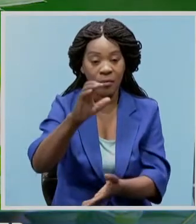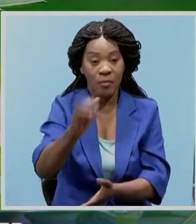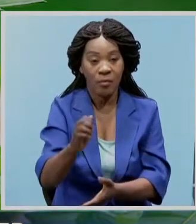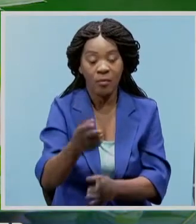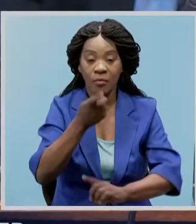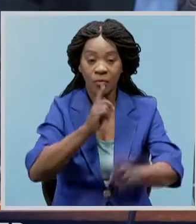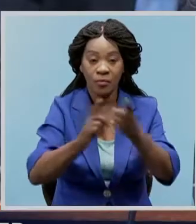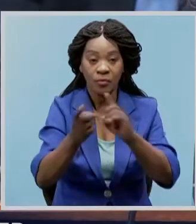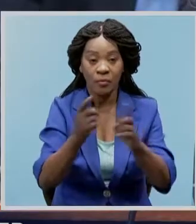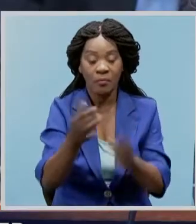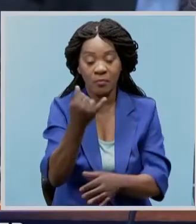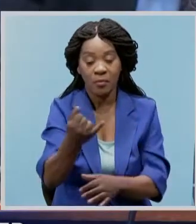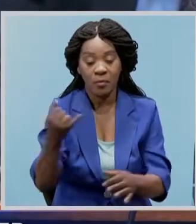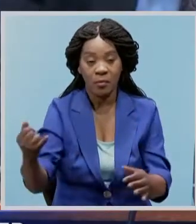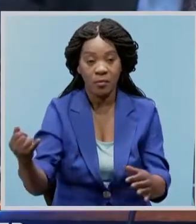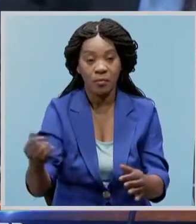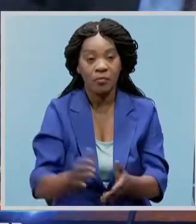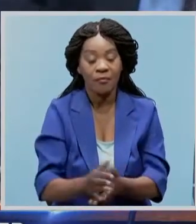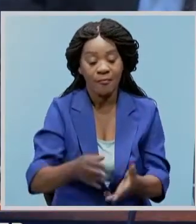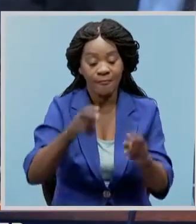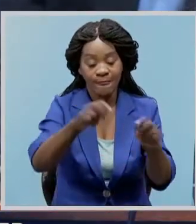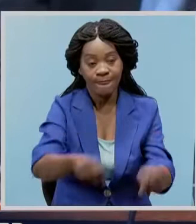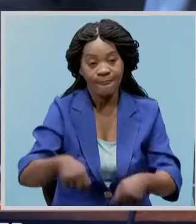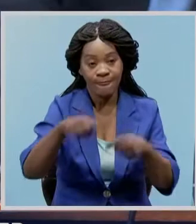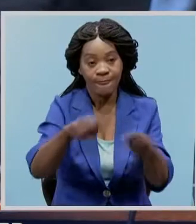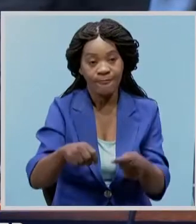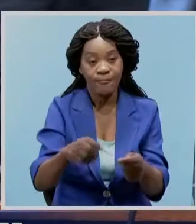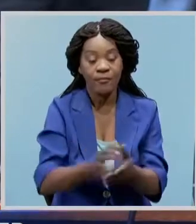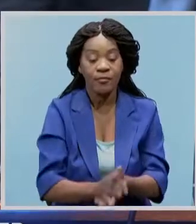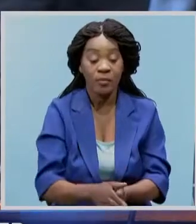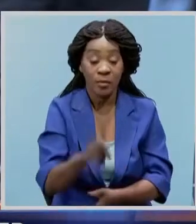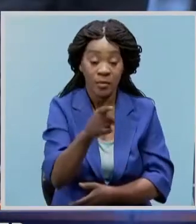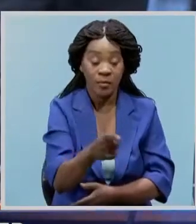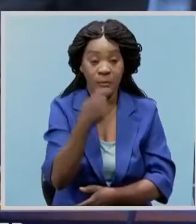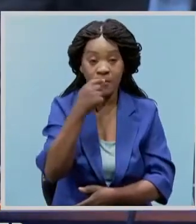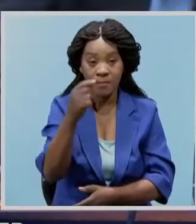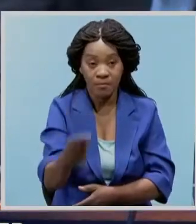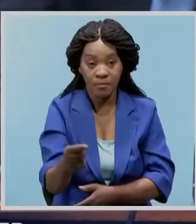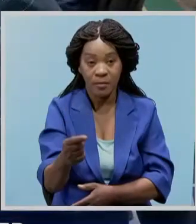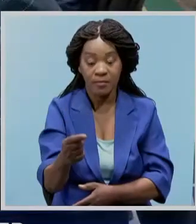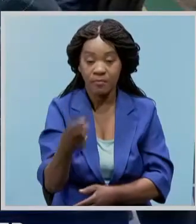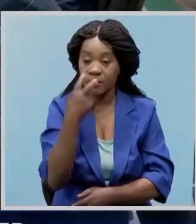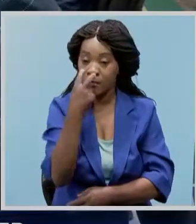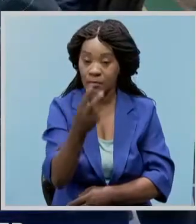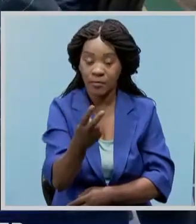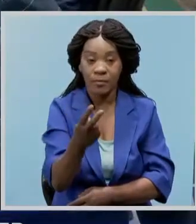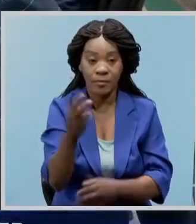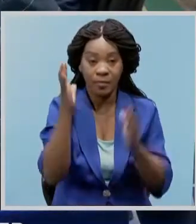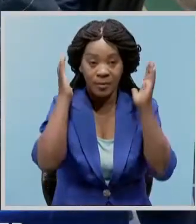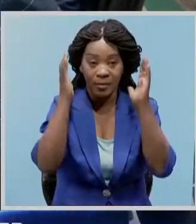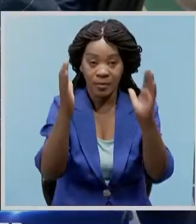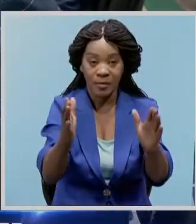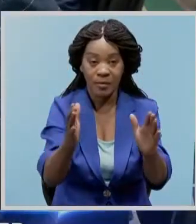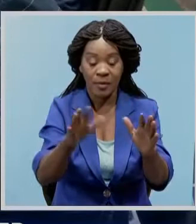in Zambia. Dangerous Drugs Act has to be amended to accommodate the cultivation